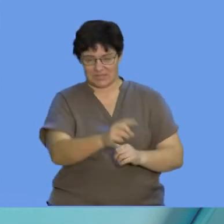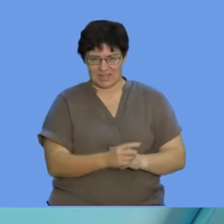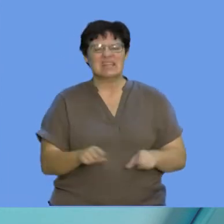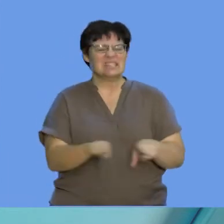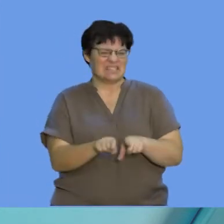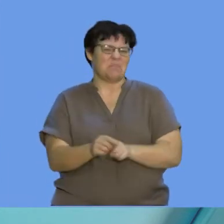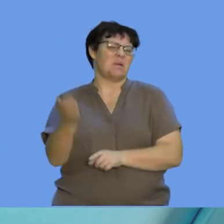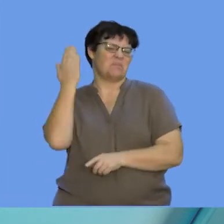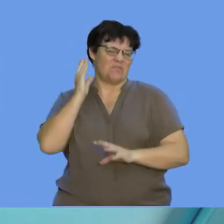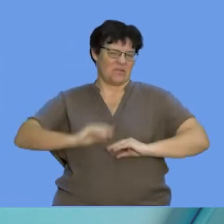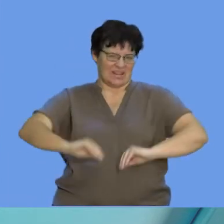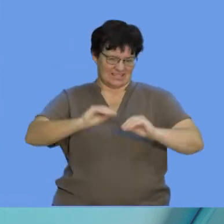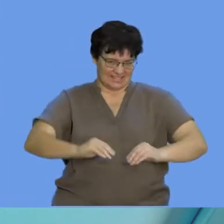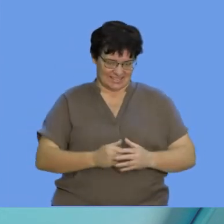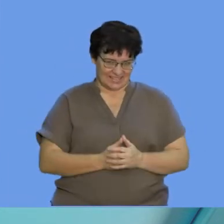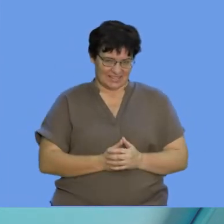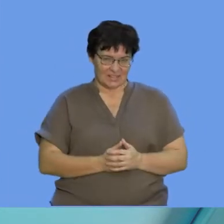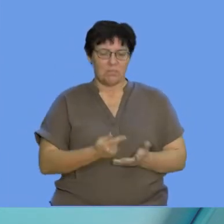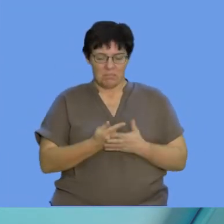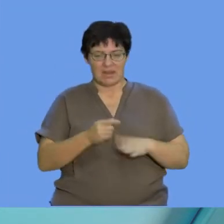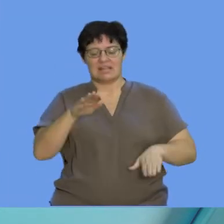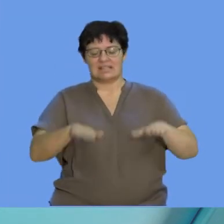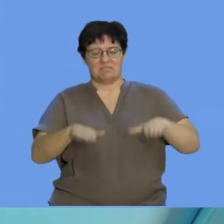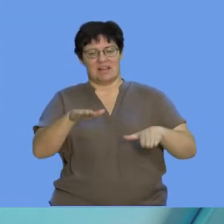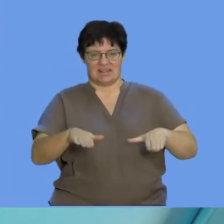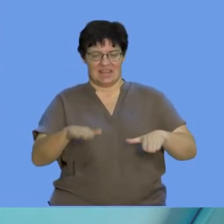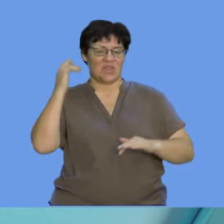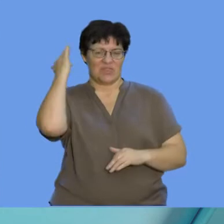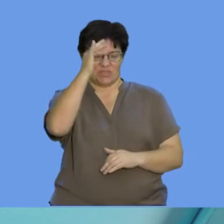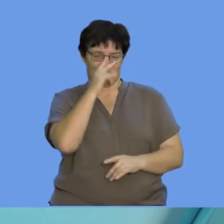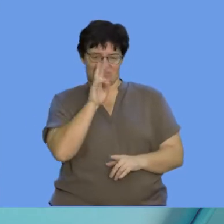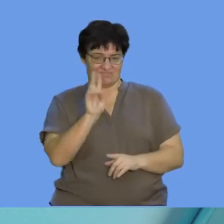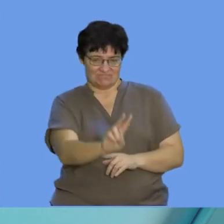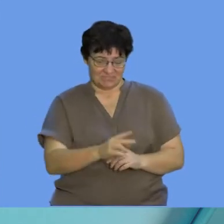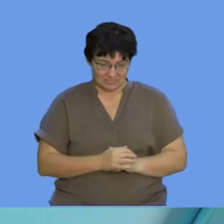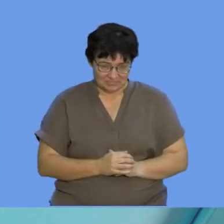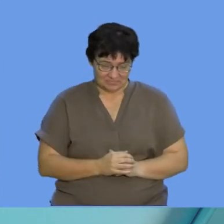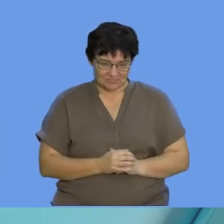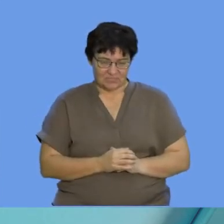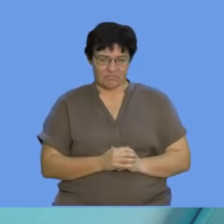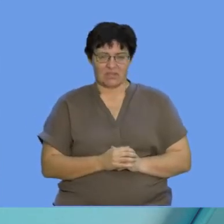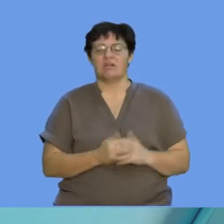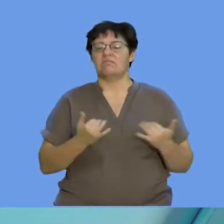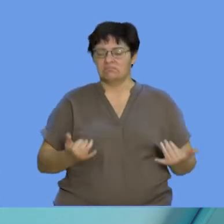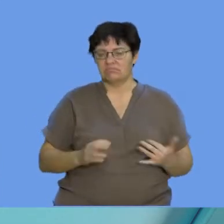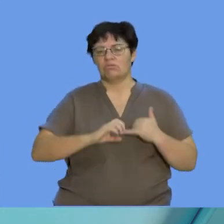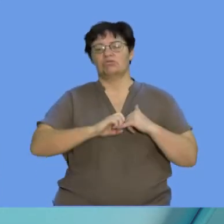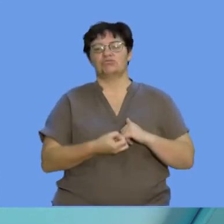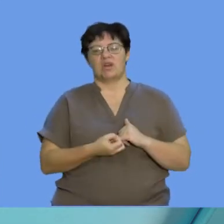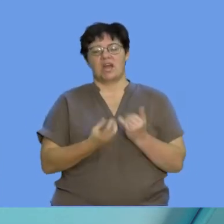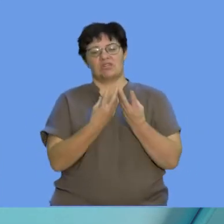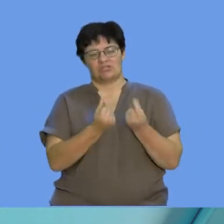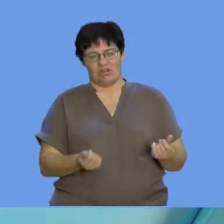in the previous lesson, by the way, which was the similarity theorems that we looked at. So let's just look at that and then try and solve